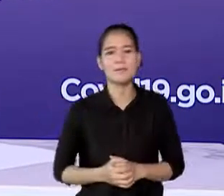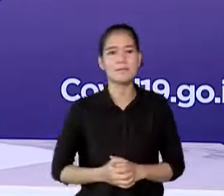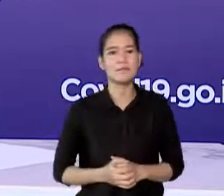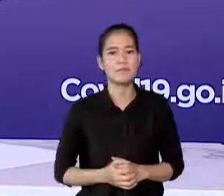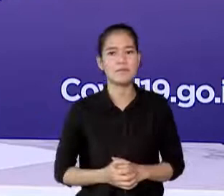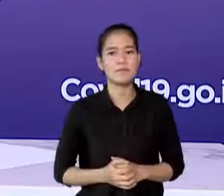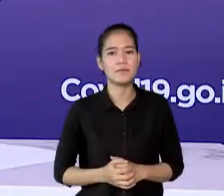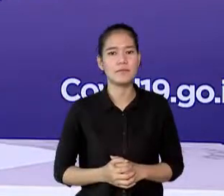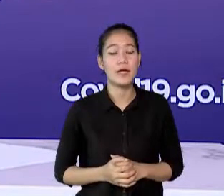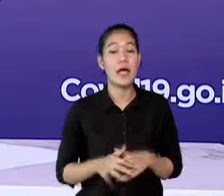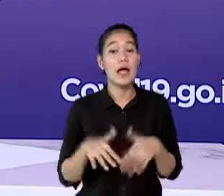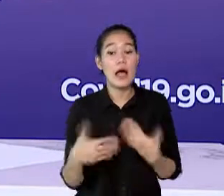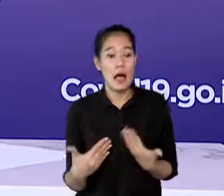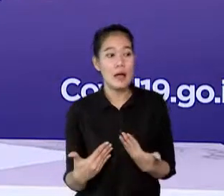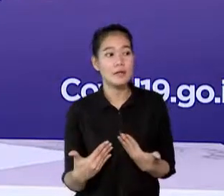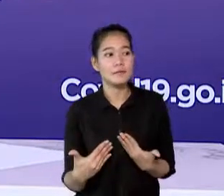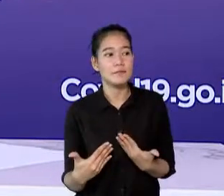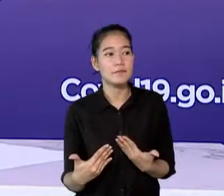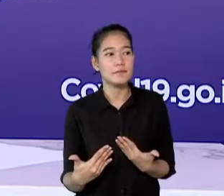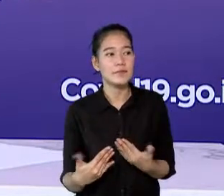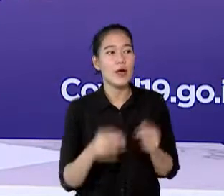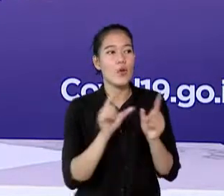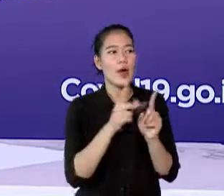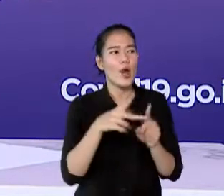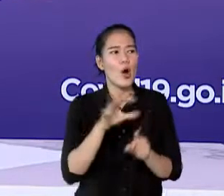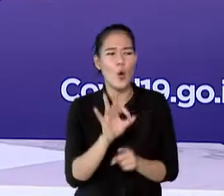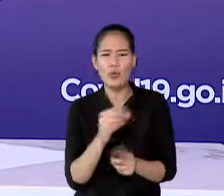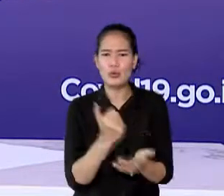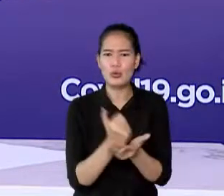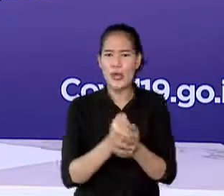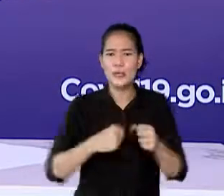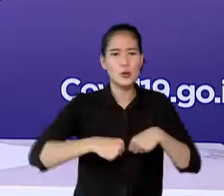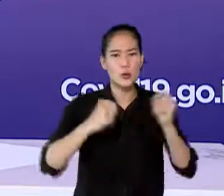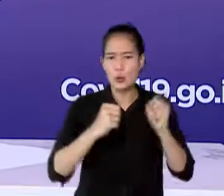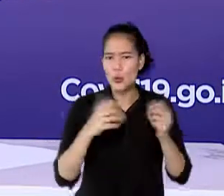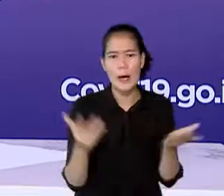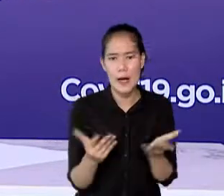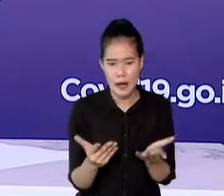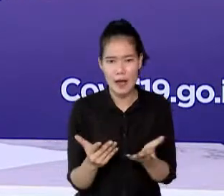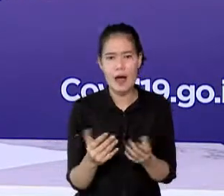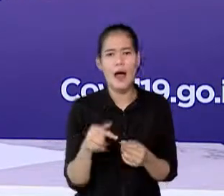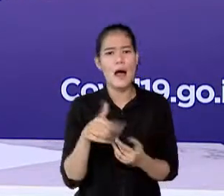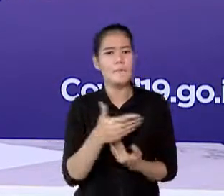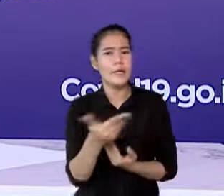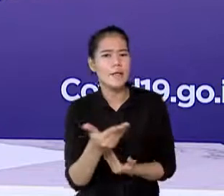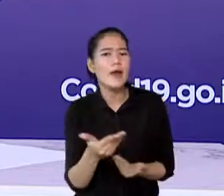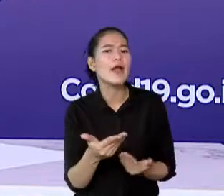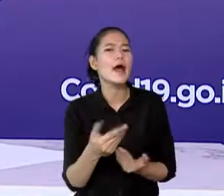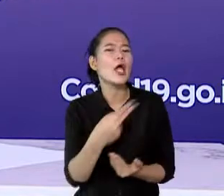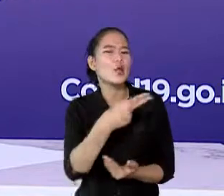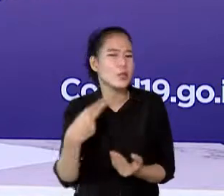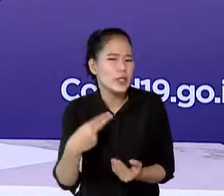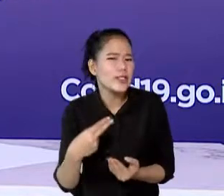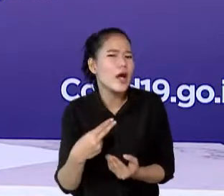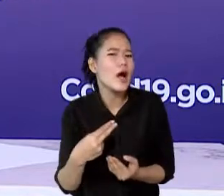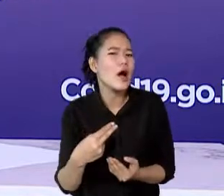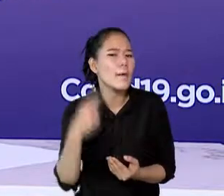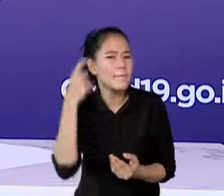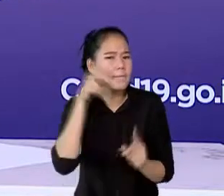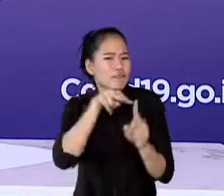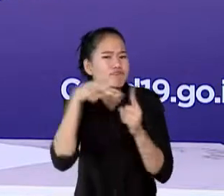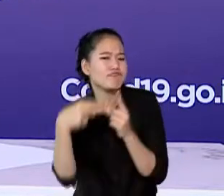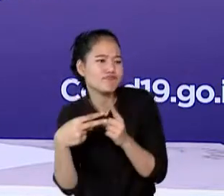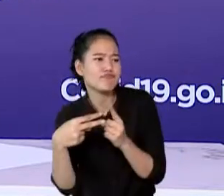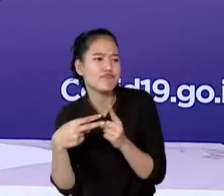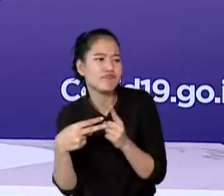created. However, WHO has not agreed on it. What does the task force think about it? Is it safe for vaccinated